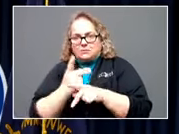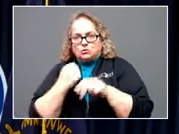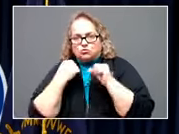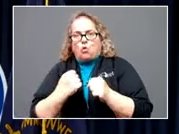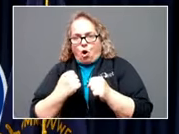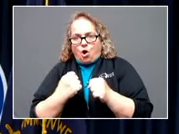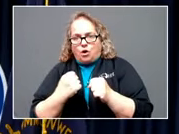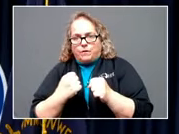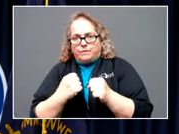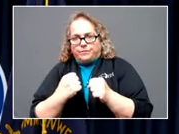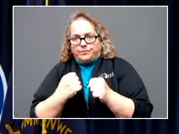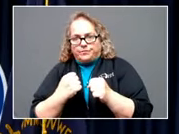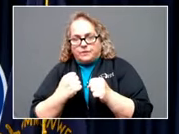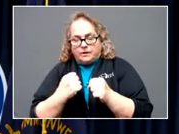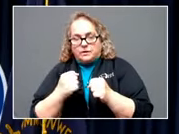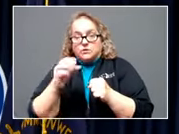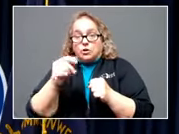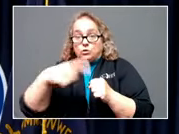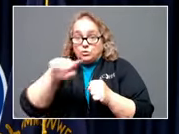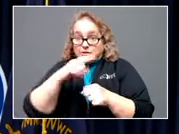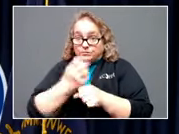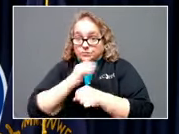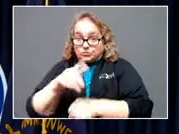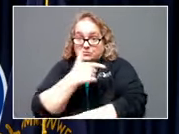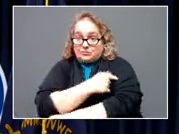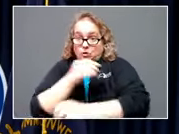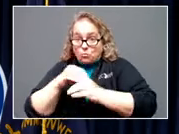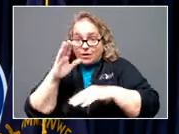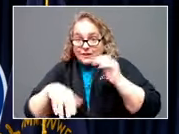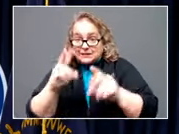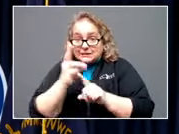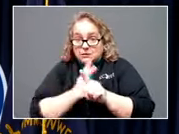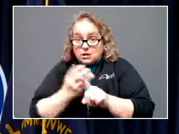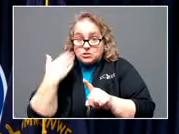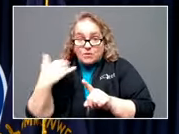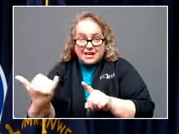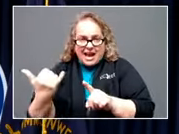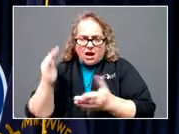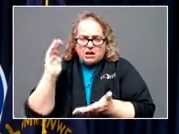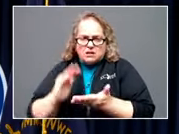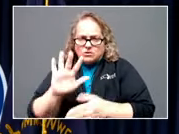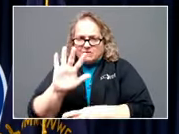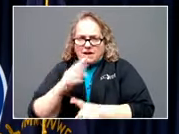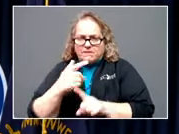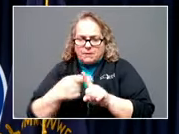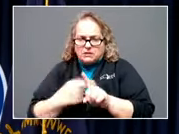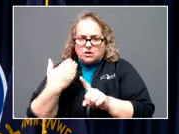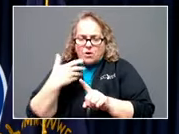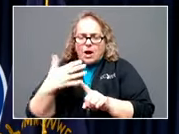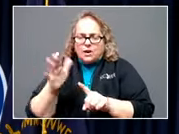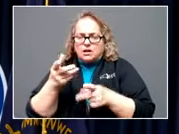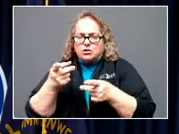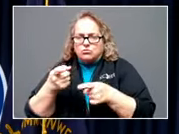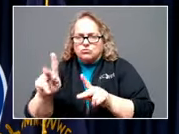who got their vaccine more than 6 months ago, and I think it's now down to 5, I'll let Dr. Stack talk about that. You